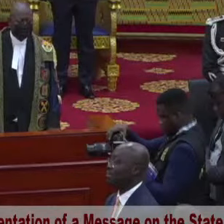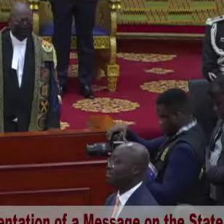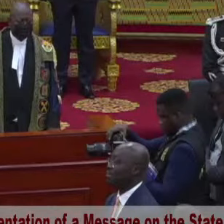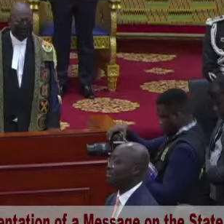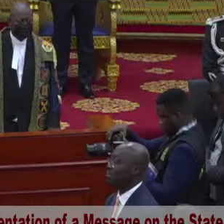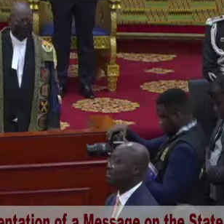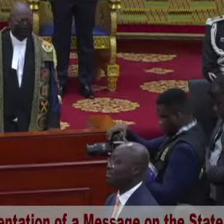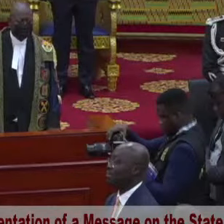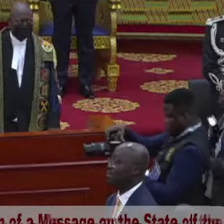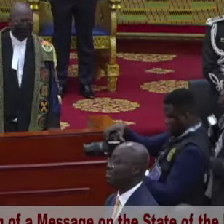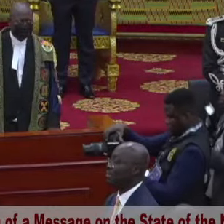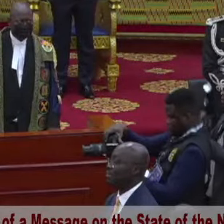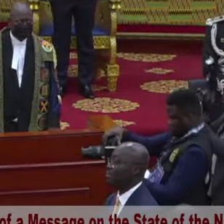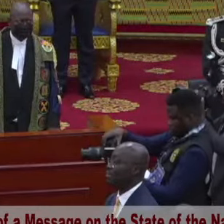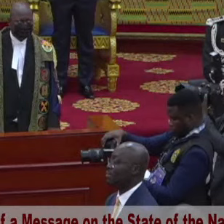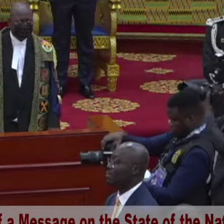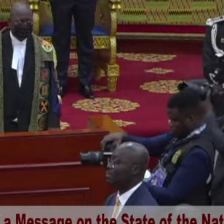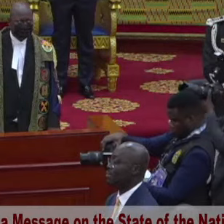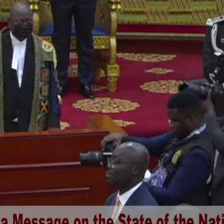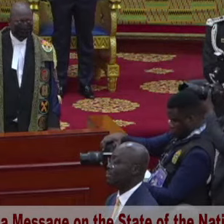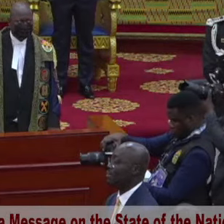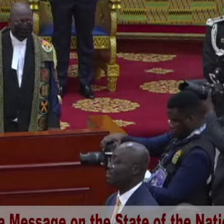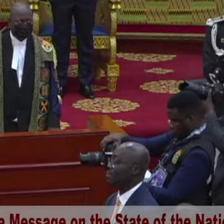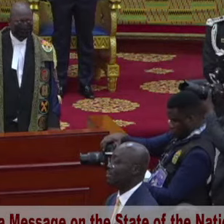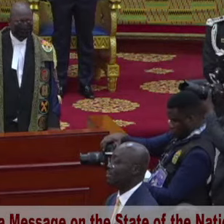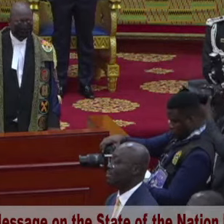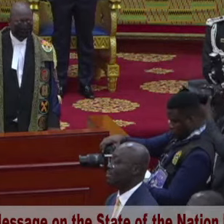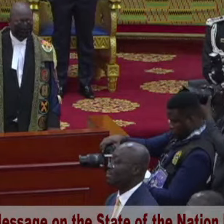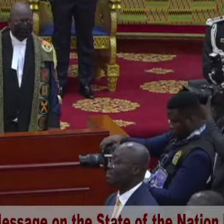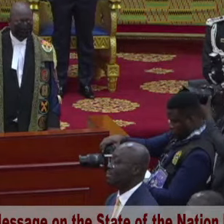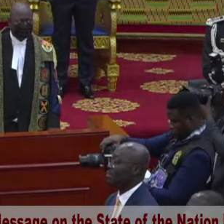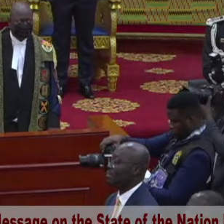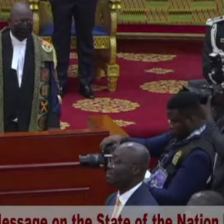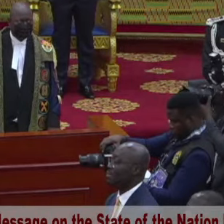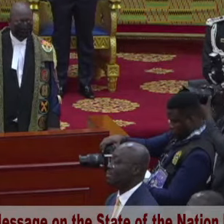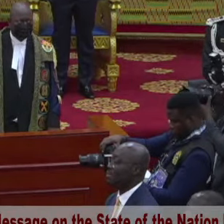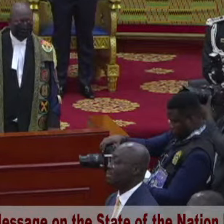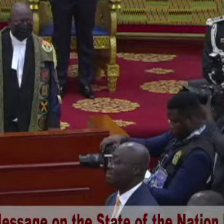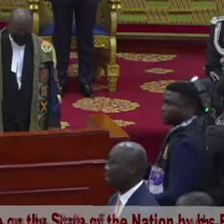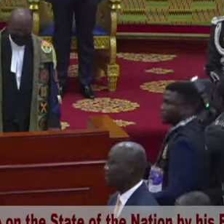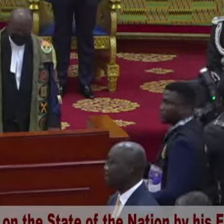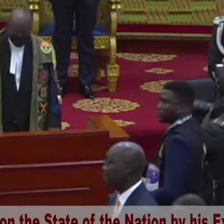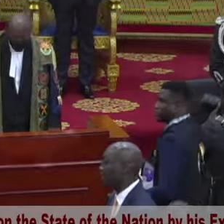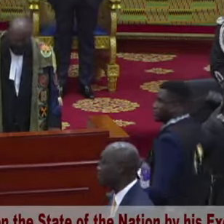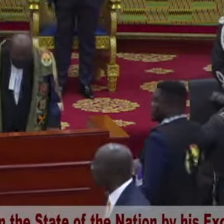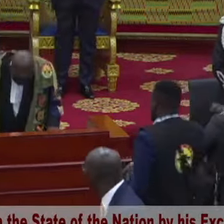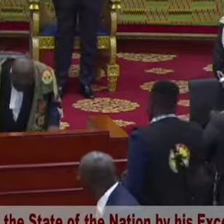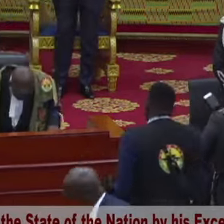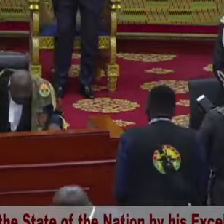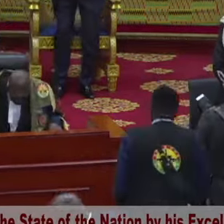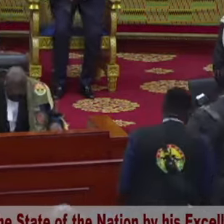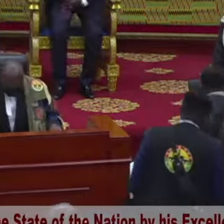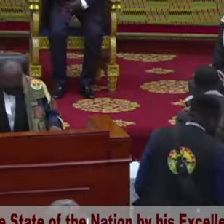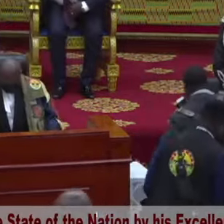speed the day of the coming beuty of Ghana and Africa amen amen